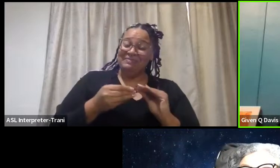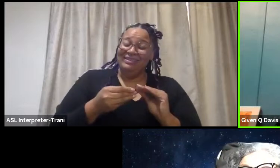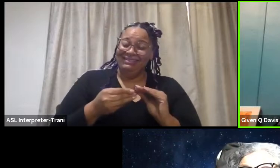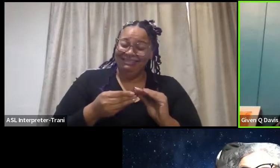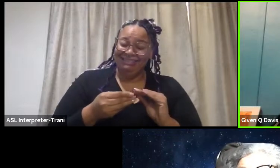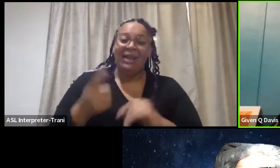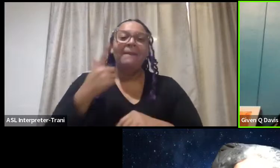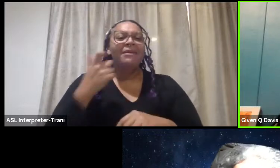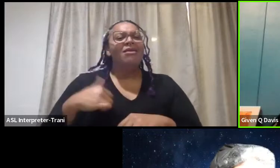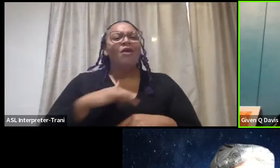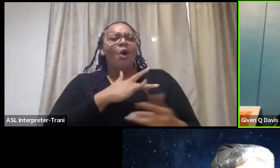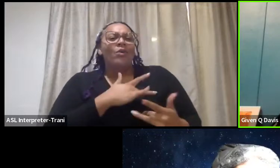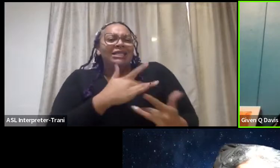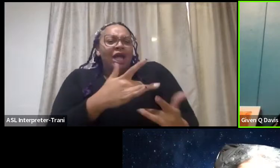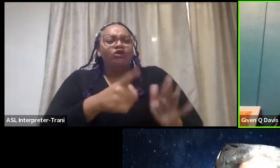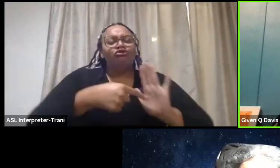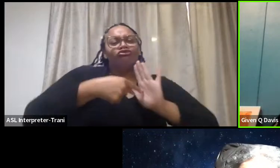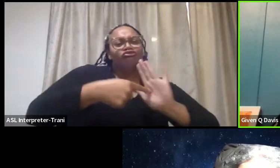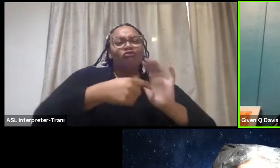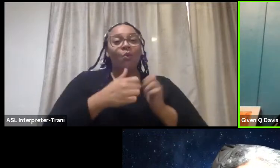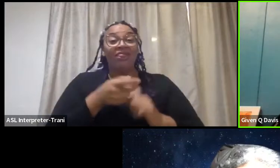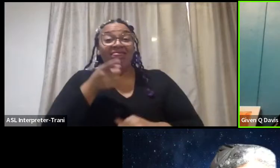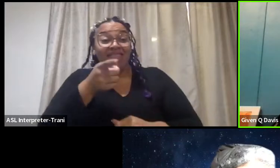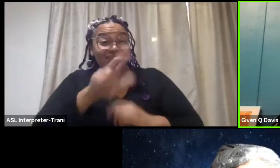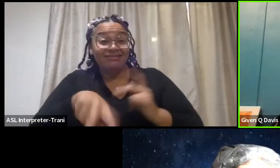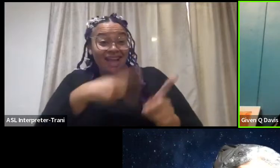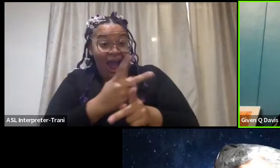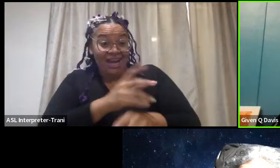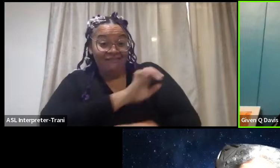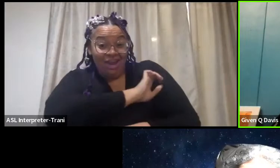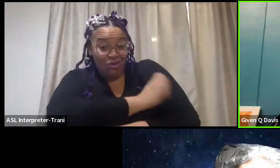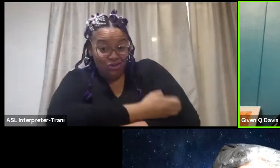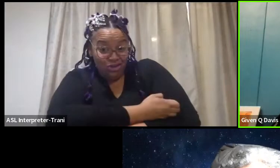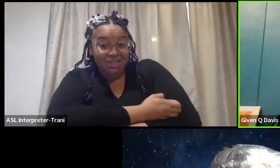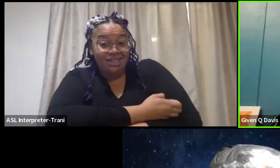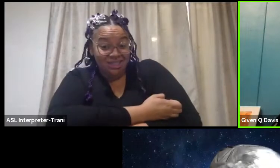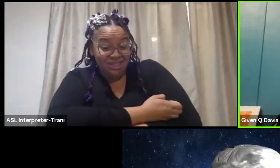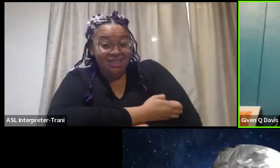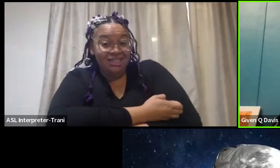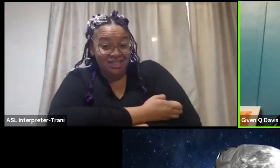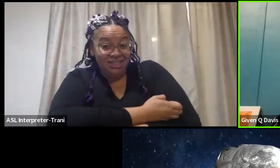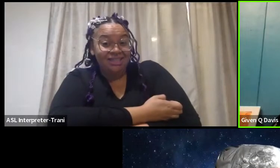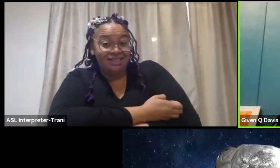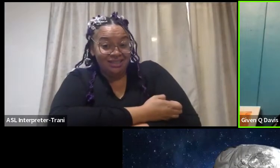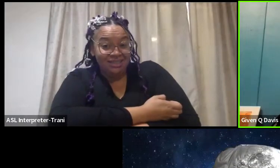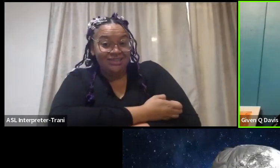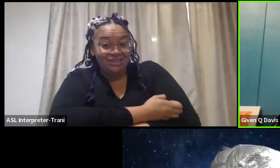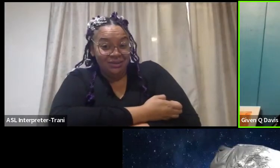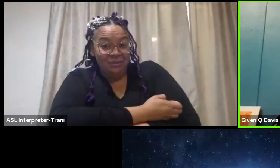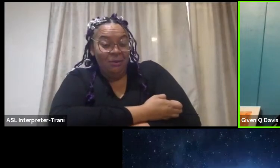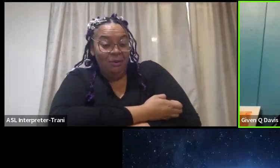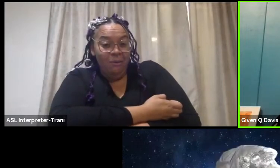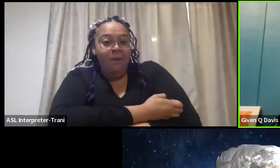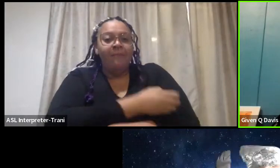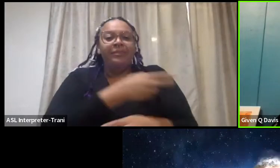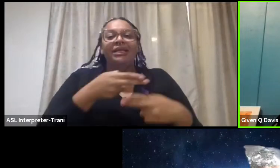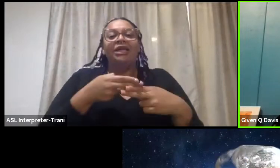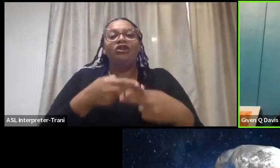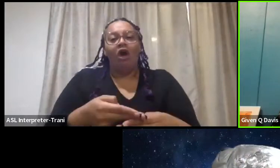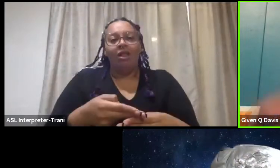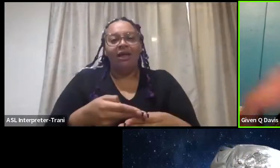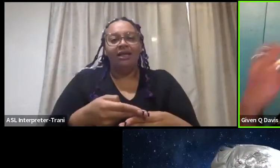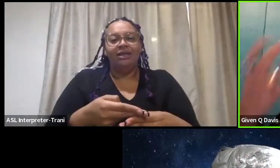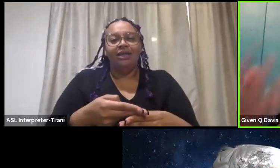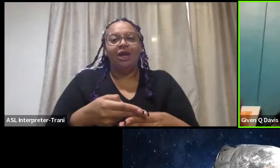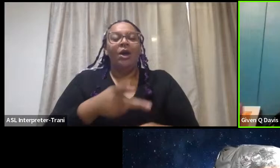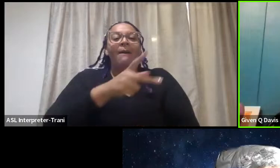Because we tend to present with this energy, let's call it Princess of Wands